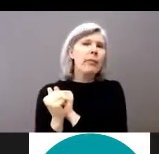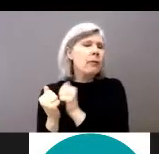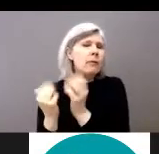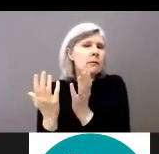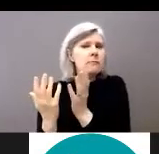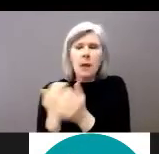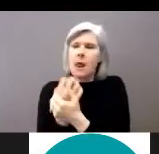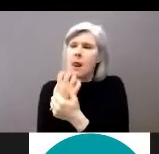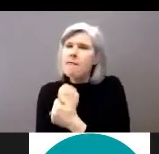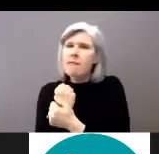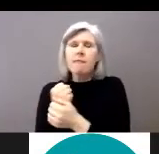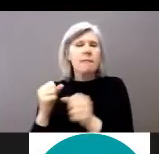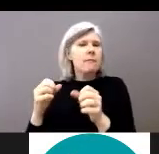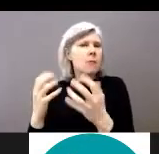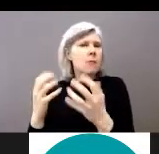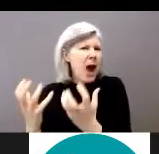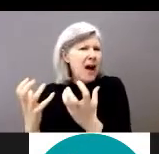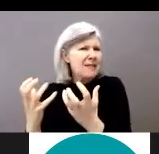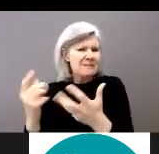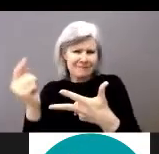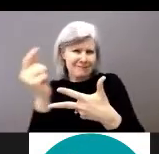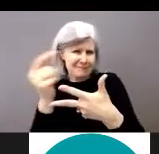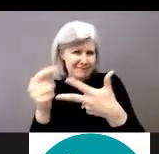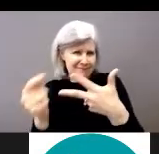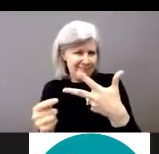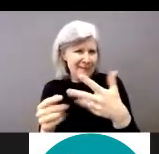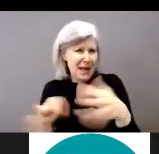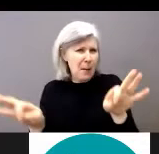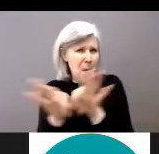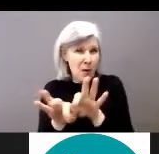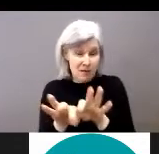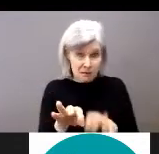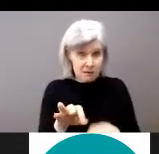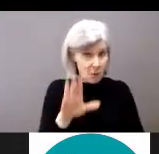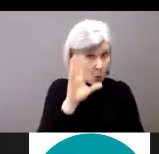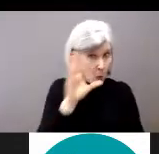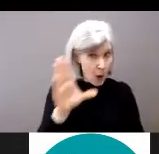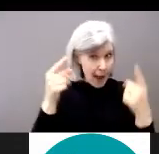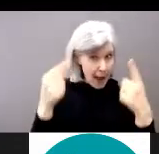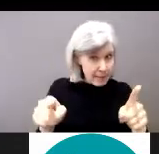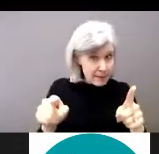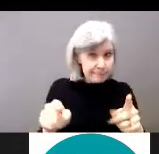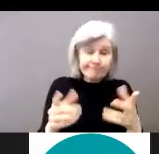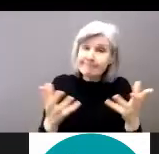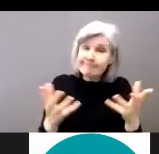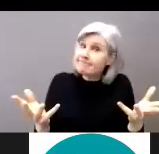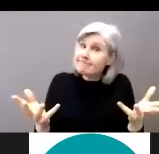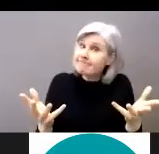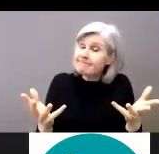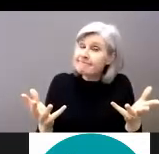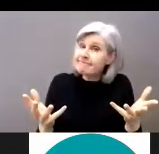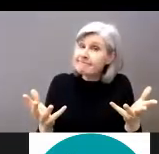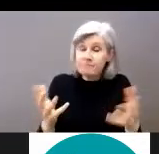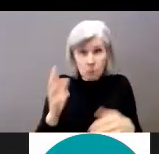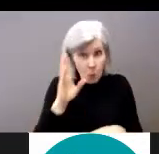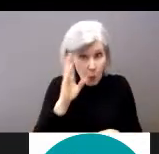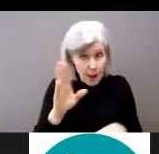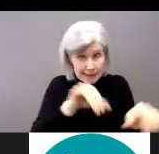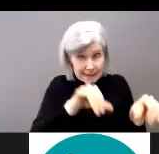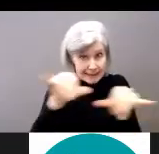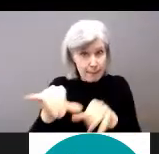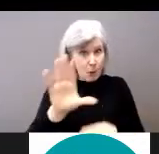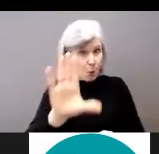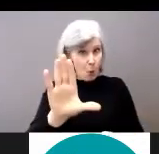sometimes what you see in a picture like this is not what's really going on in your homes or in terms